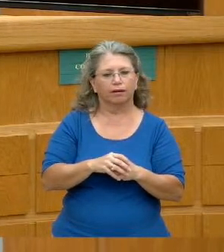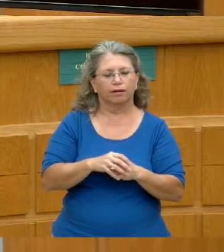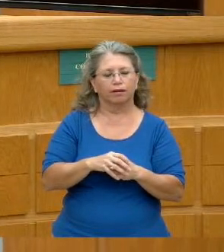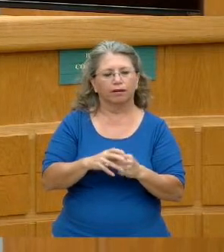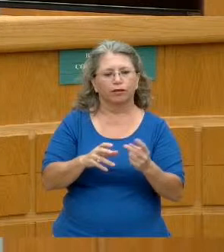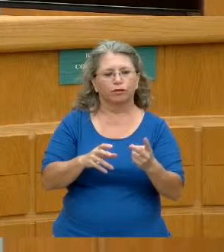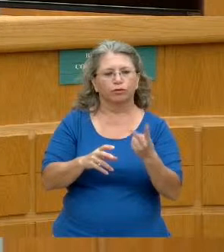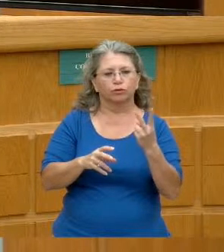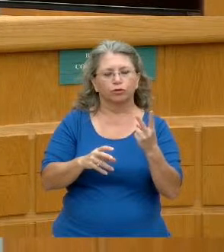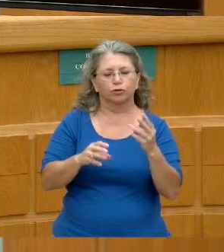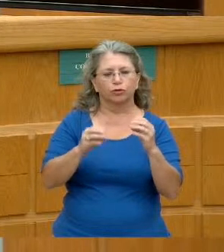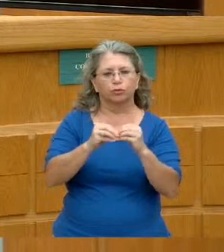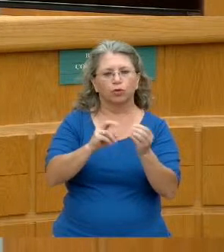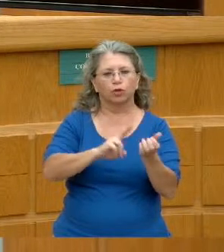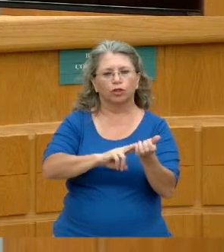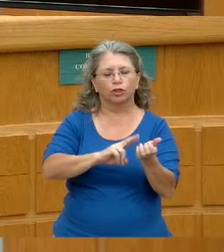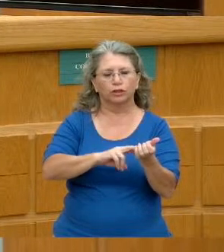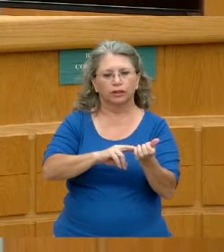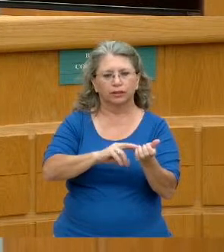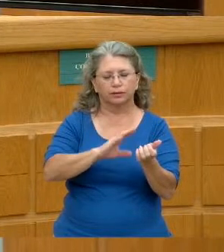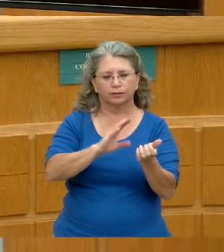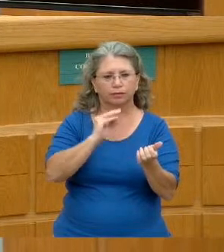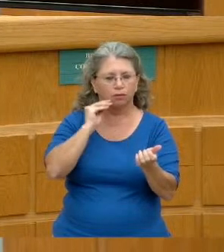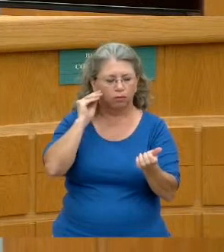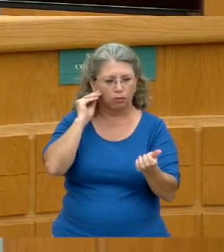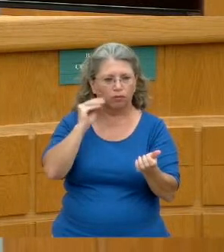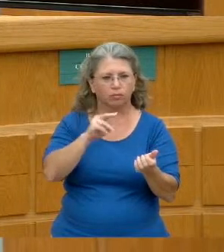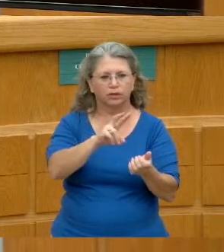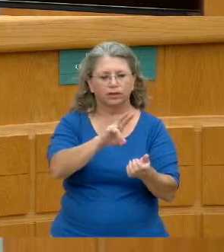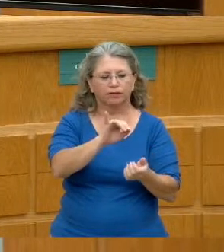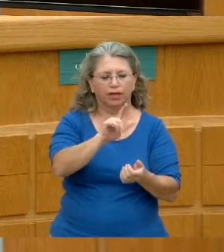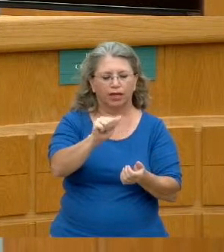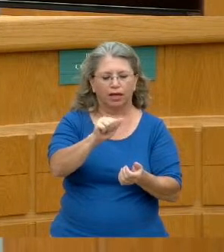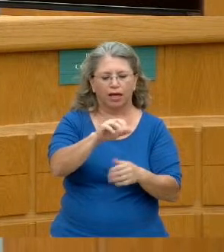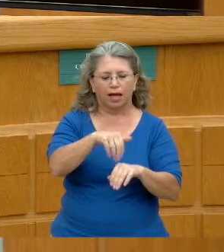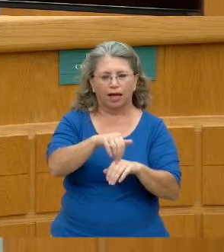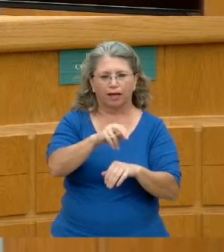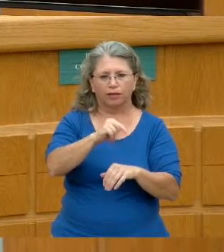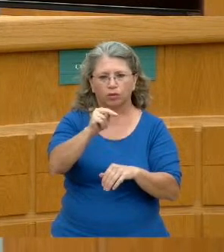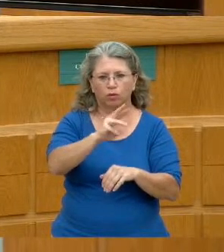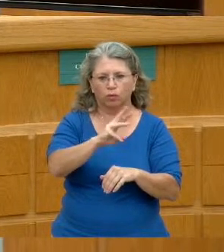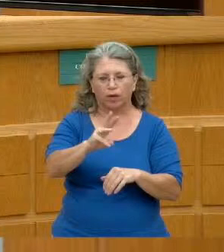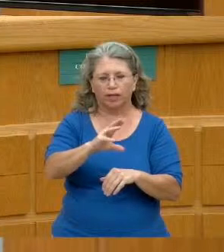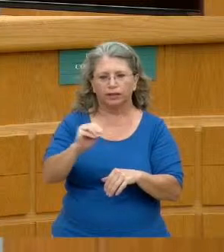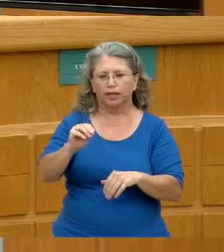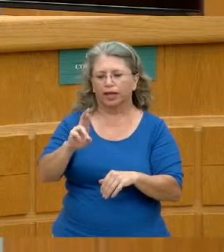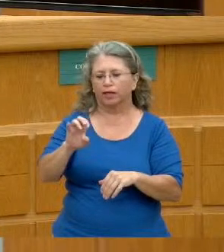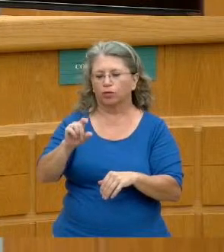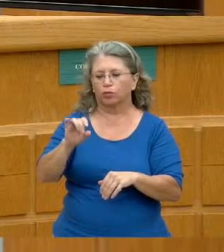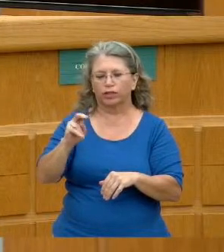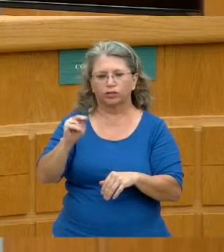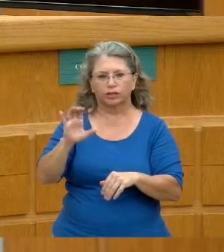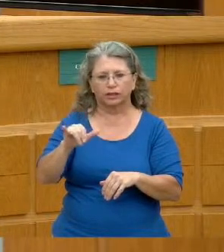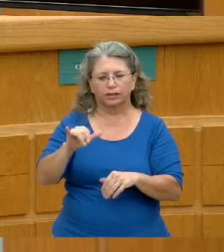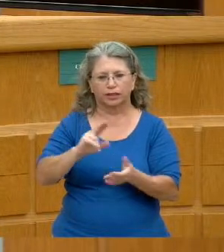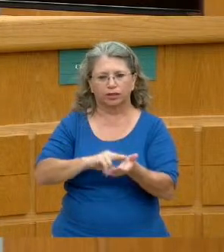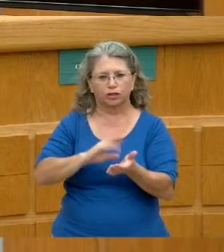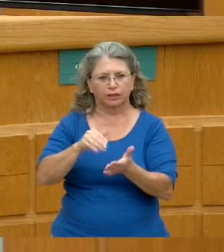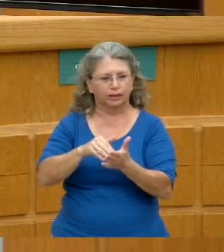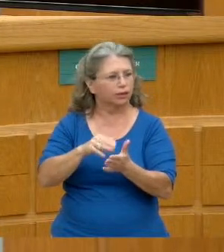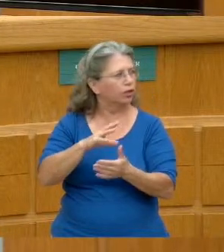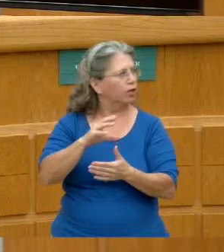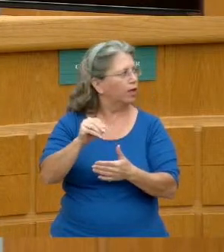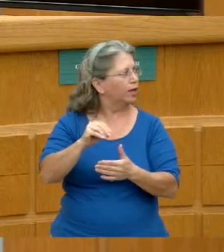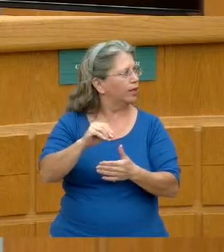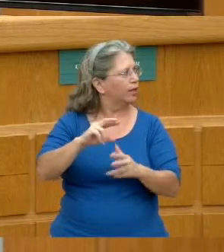centers, nursing centers, the Villa Northwest and the Regency Health Services. And then a third one at Robstown